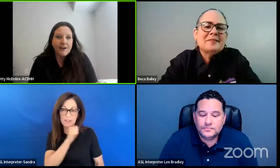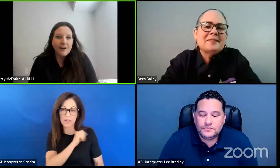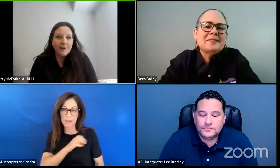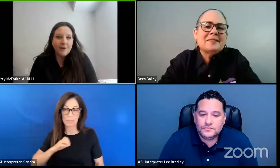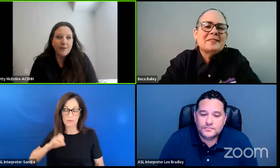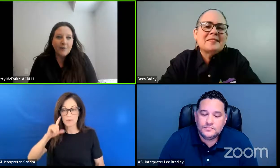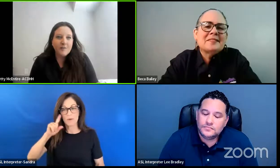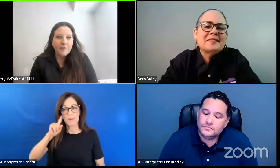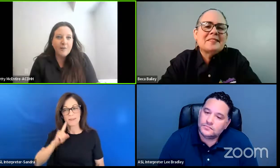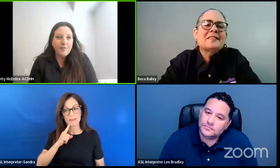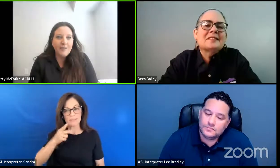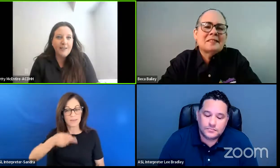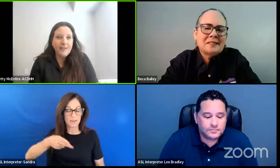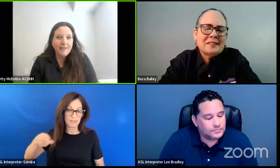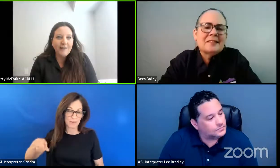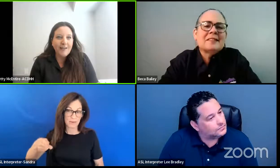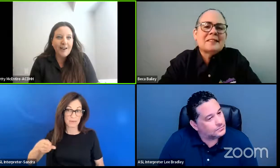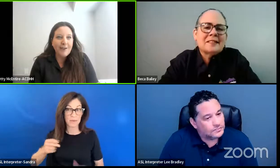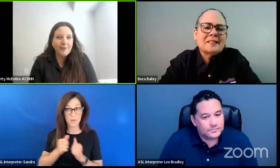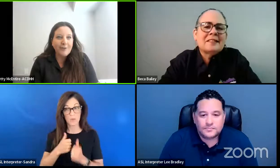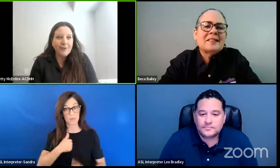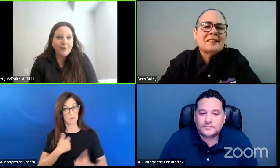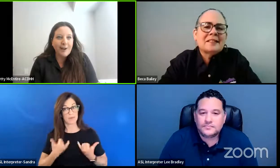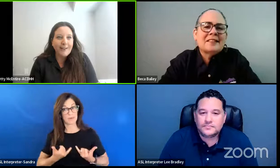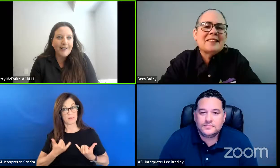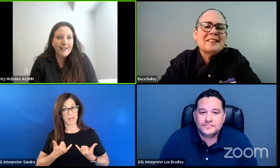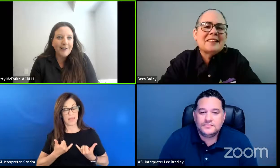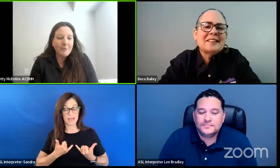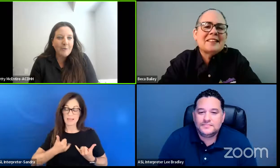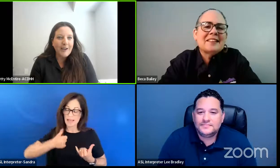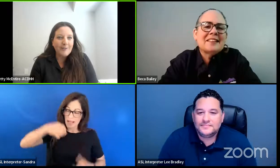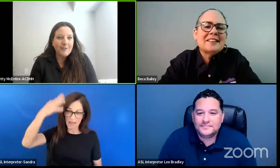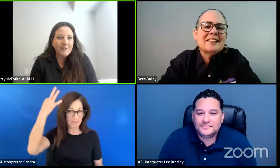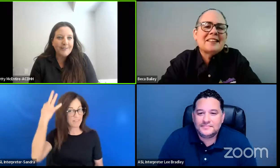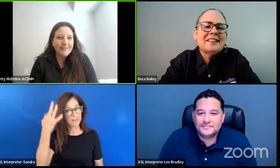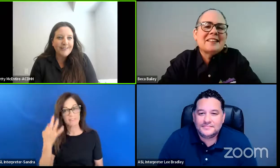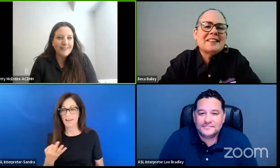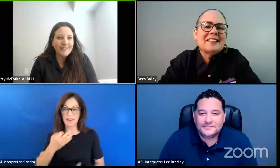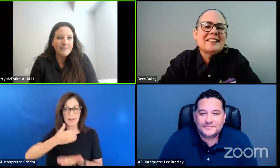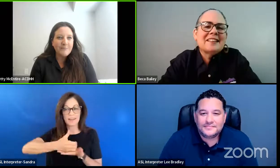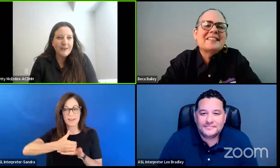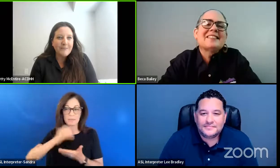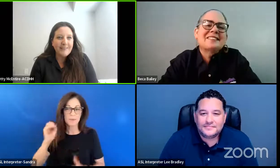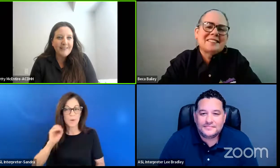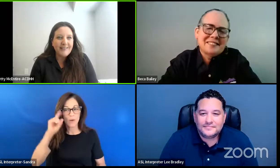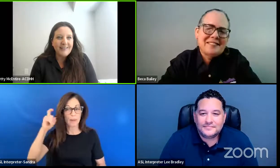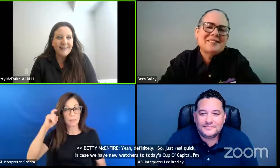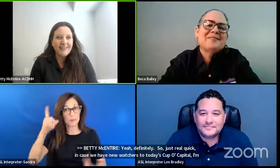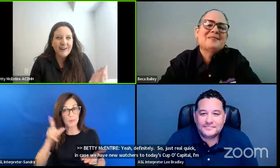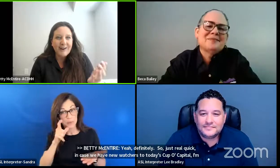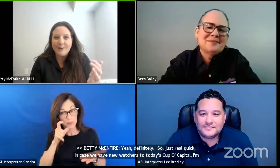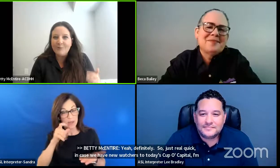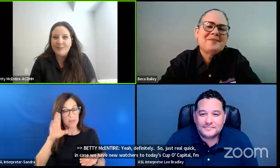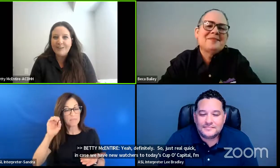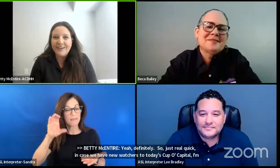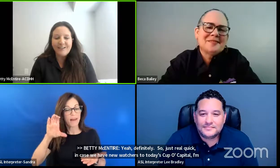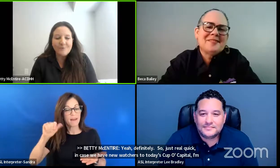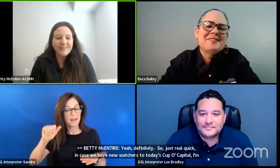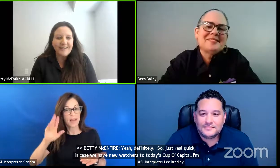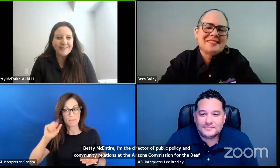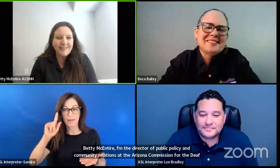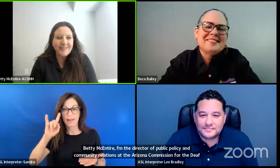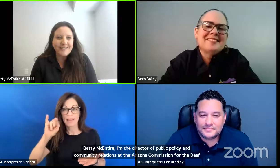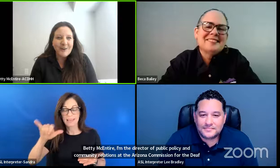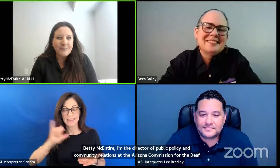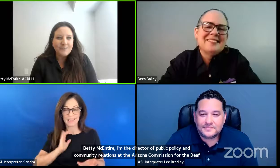And with me every Friday, Cuppo Capital, is Becca Bailey, our community